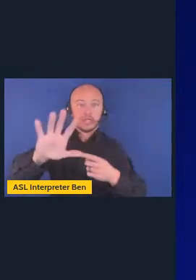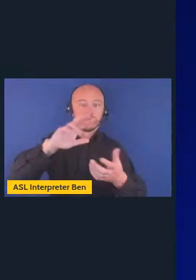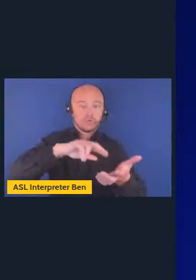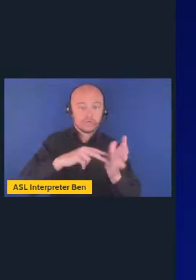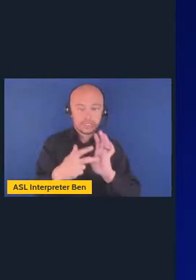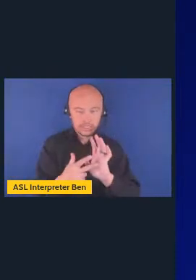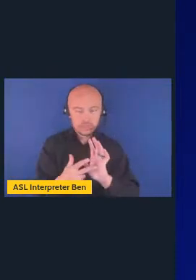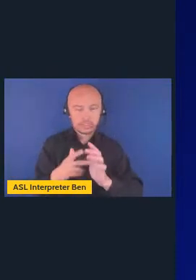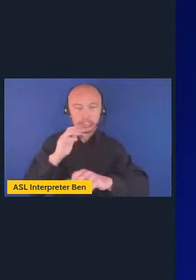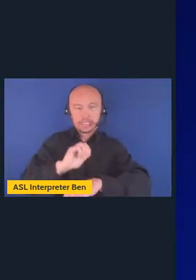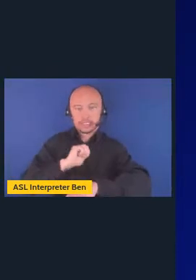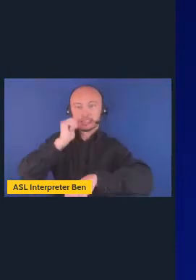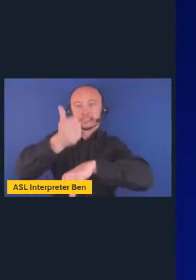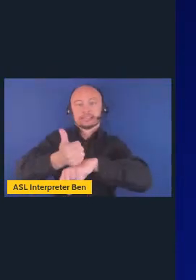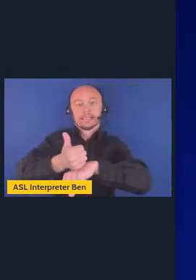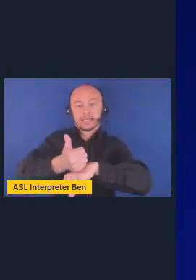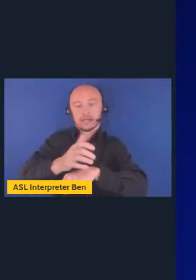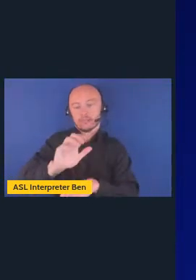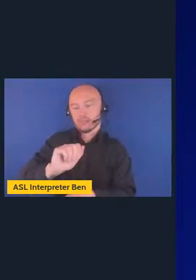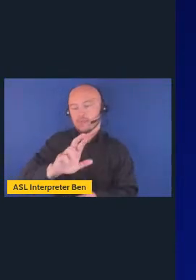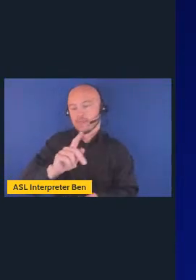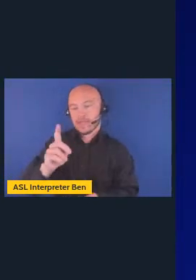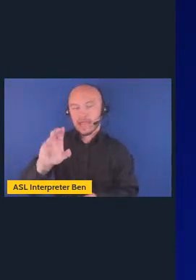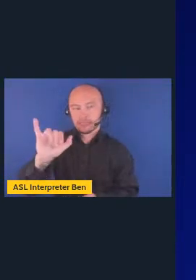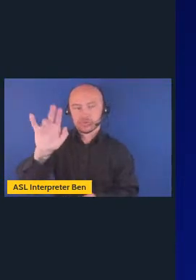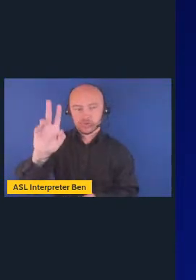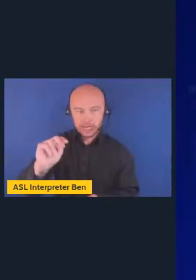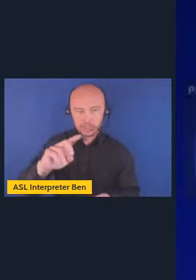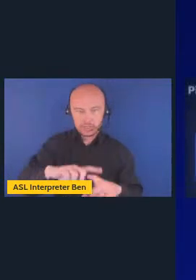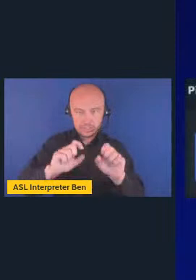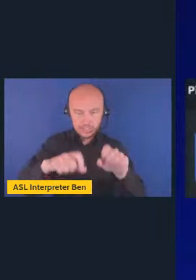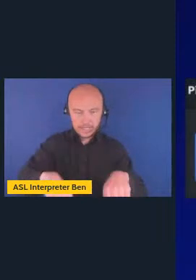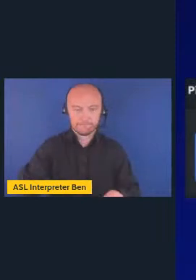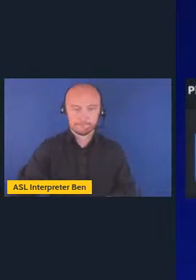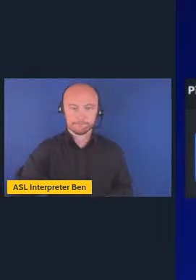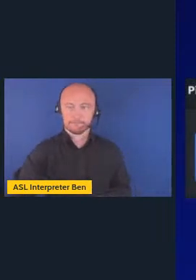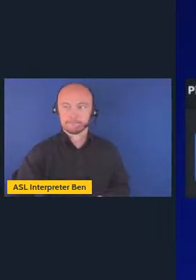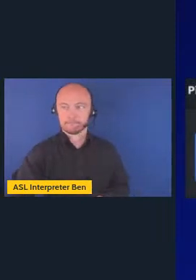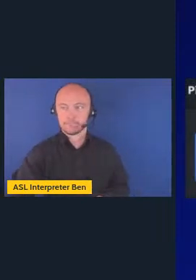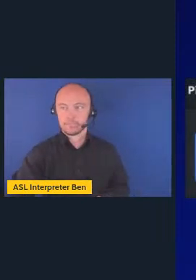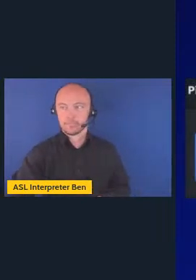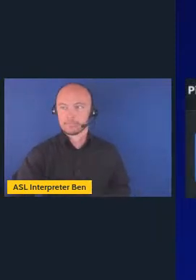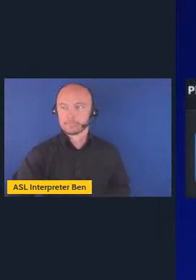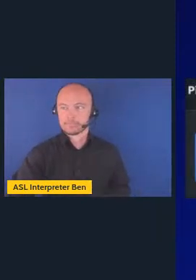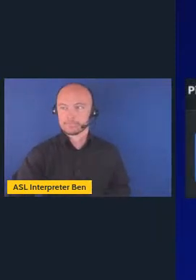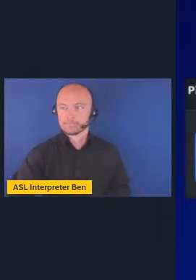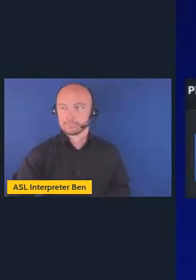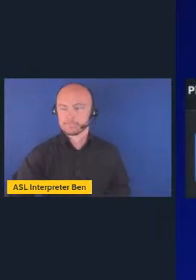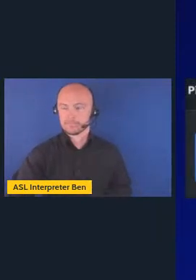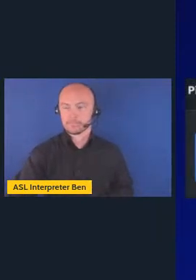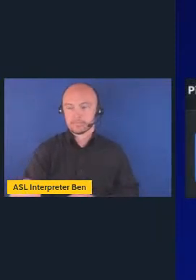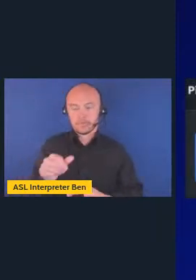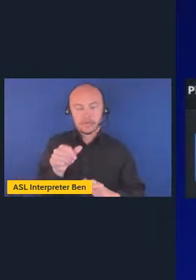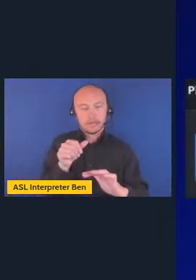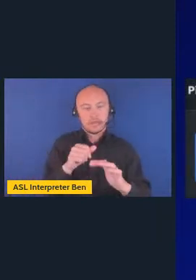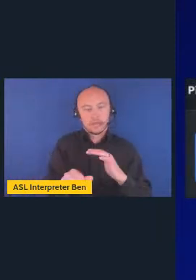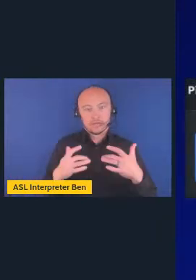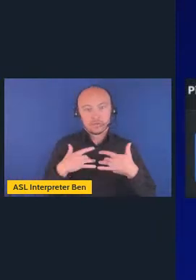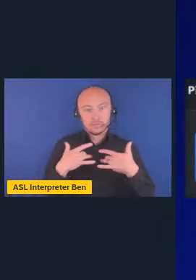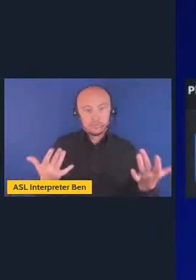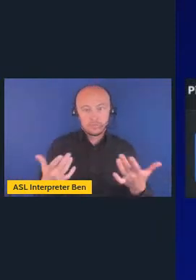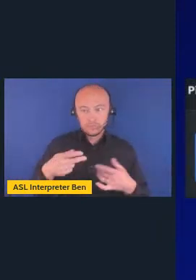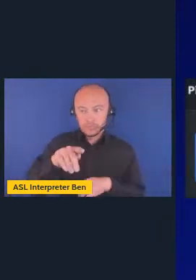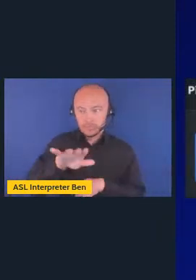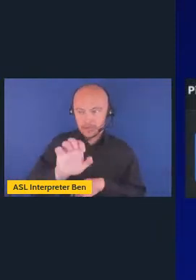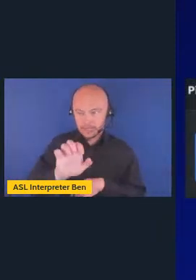and implement that using an abstraction away from your AWS services. Under the hood, this deploys an event bridge pipe. If you're not